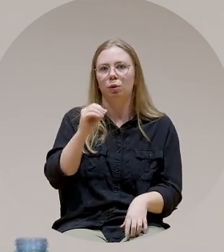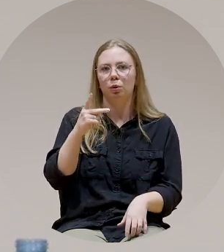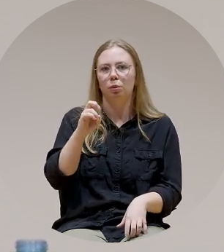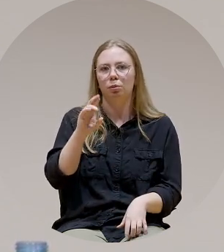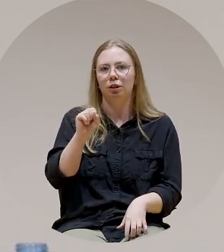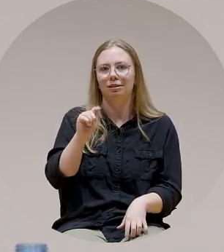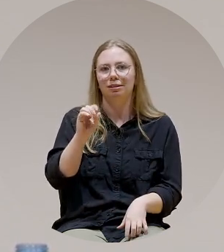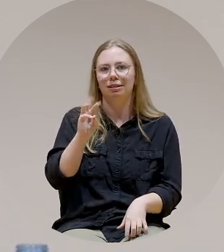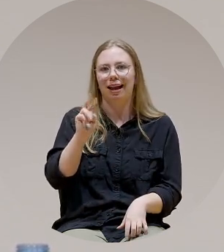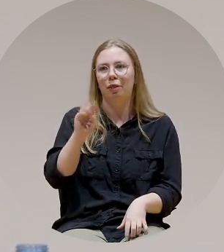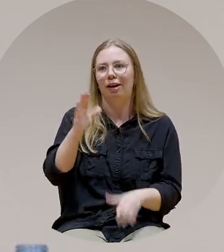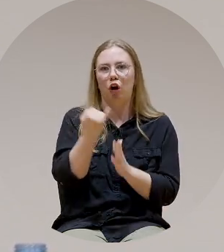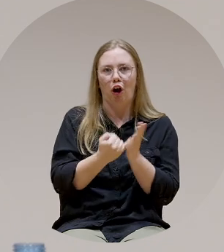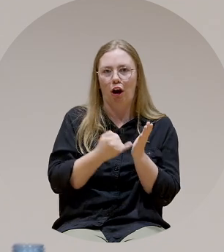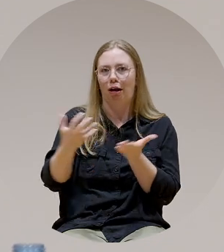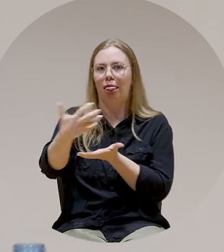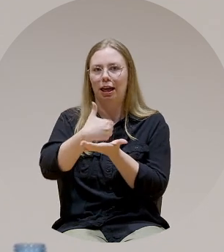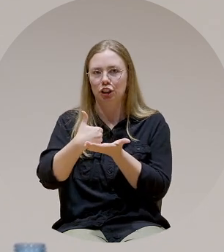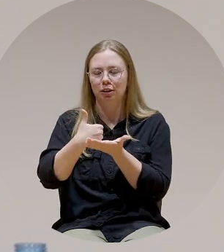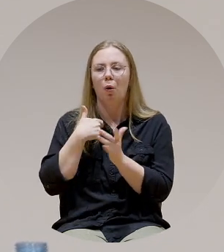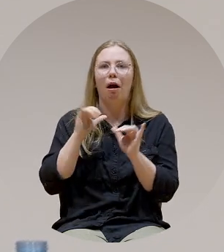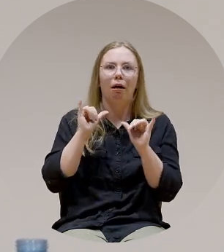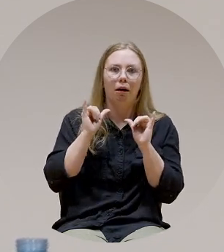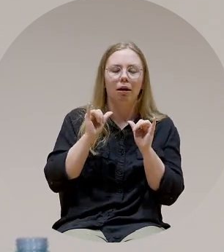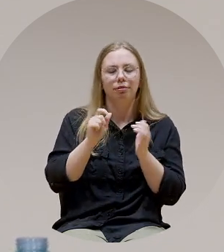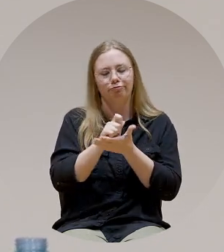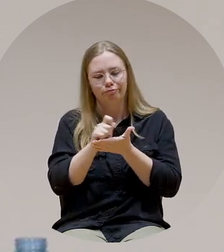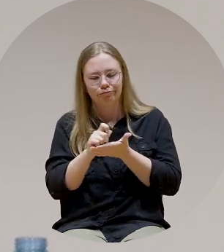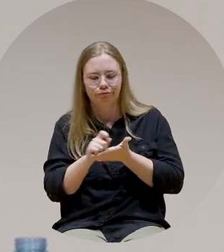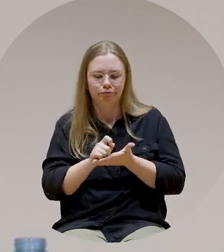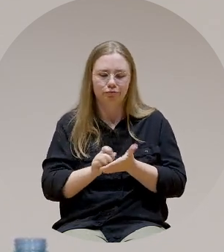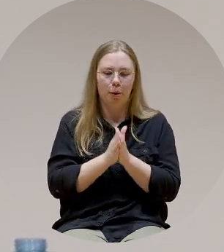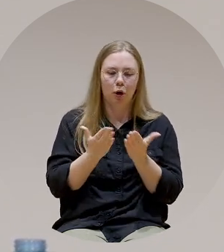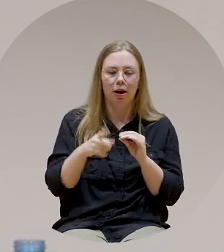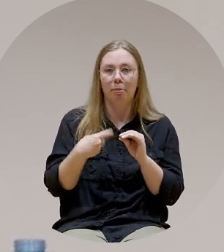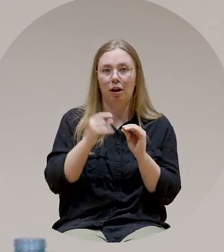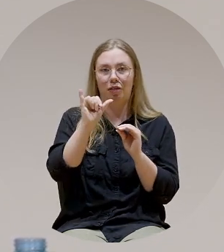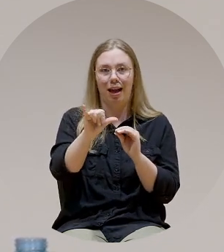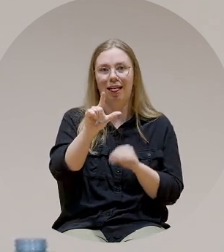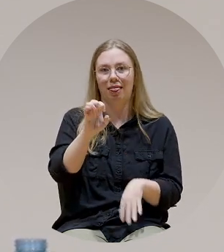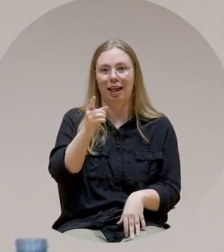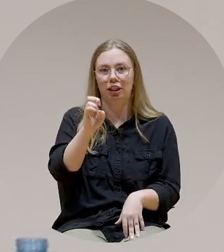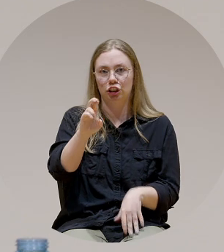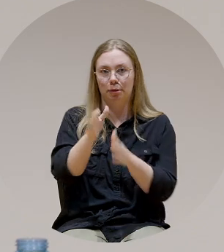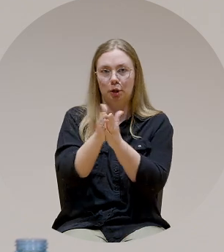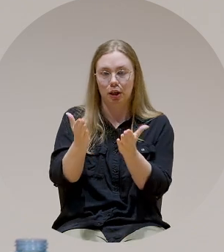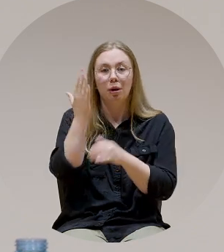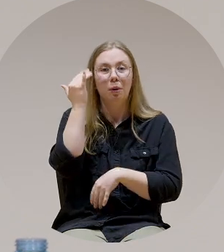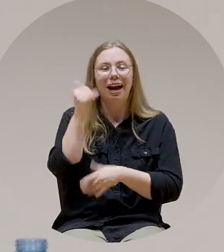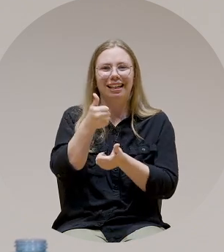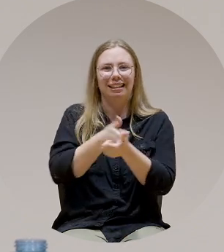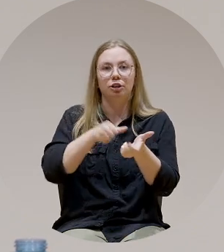to write a book on it. And it was all by one man who was paid page by page by a